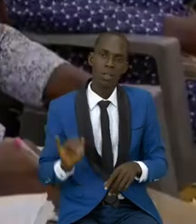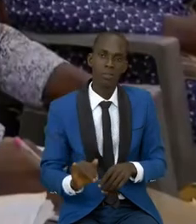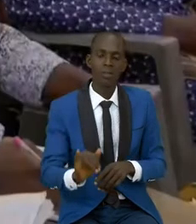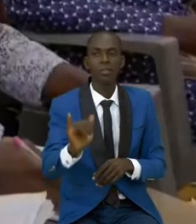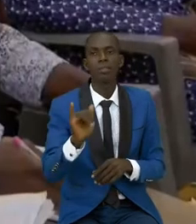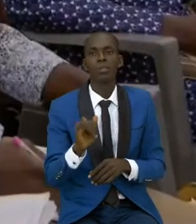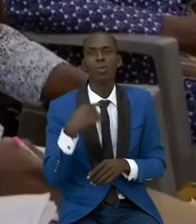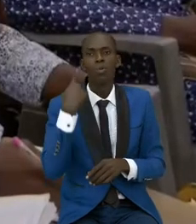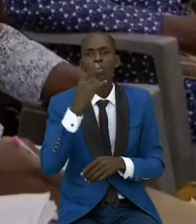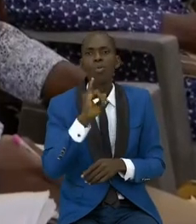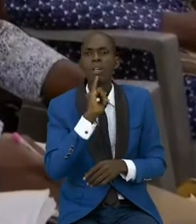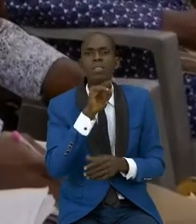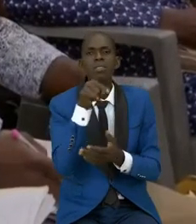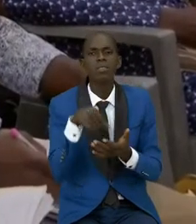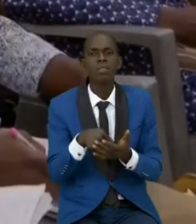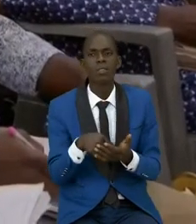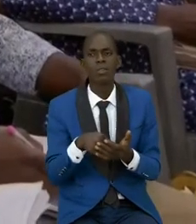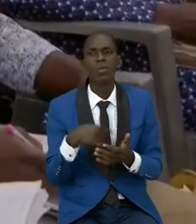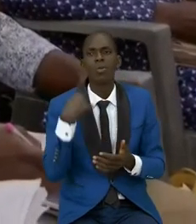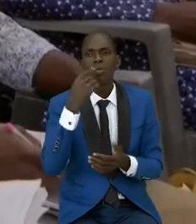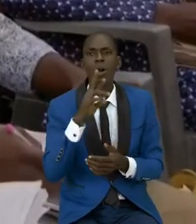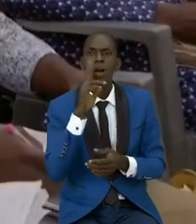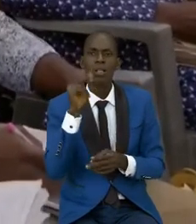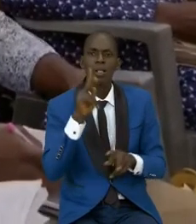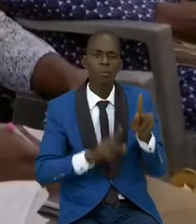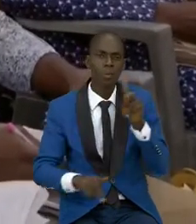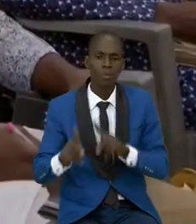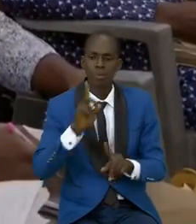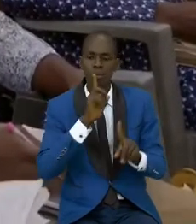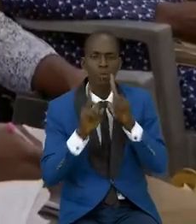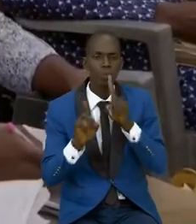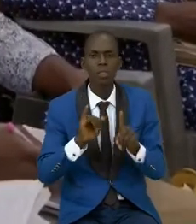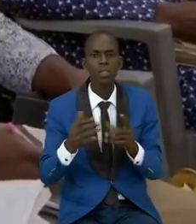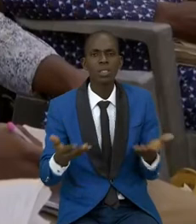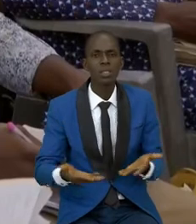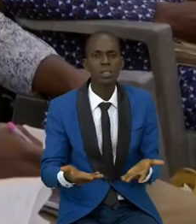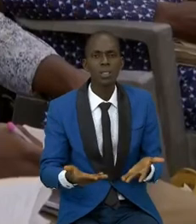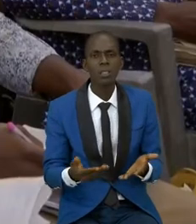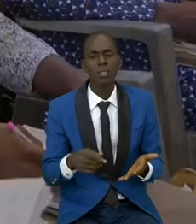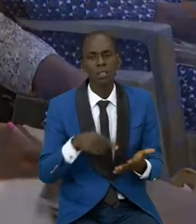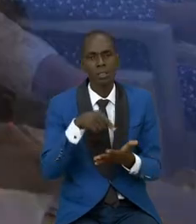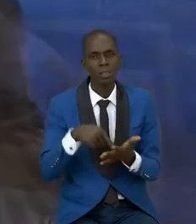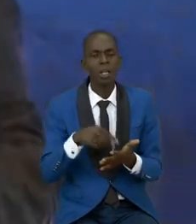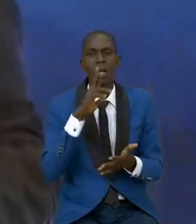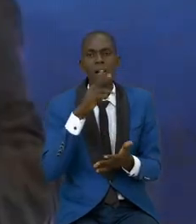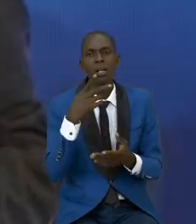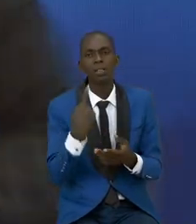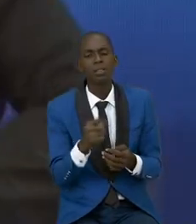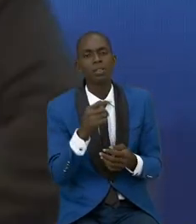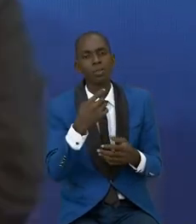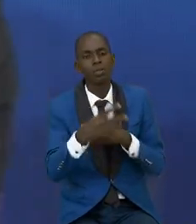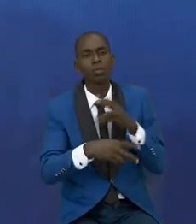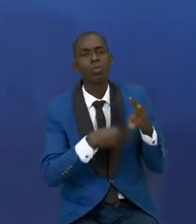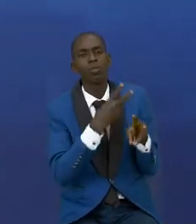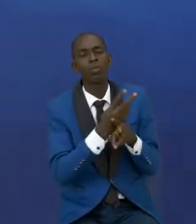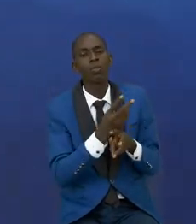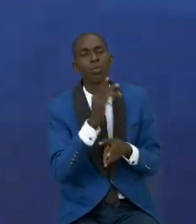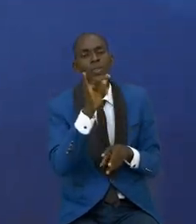Who is this? Who are the people talking there? Those are the Gentiles that